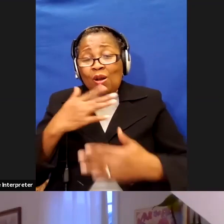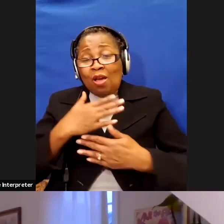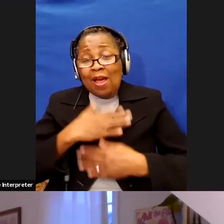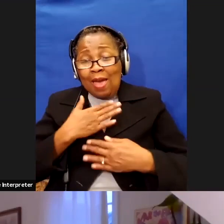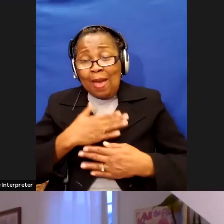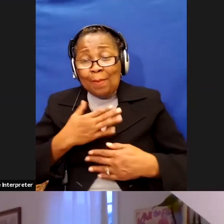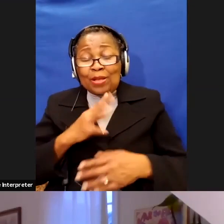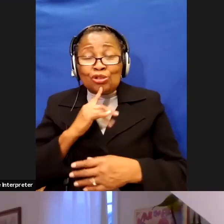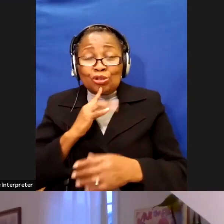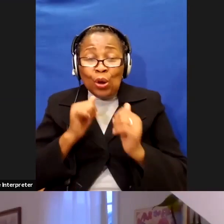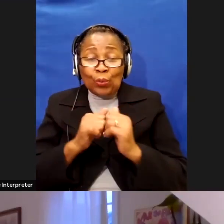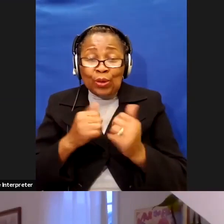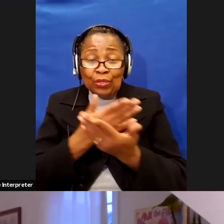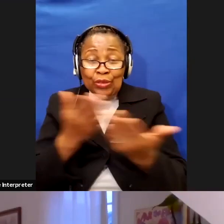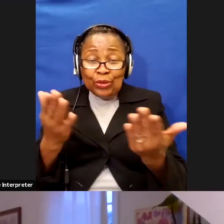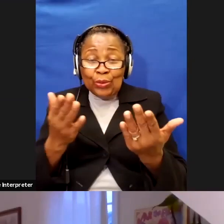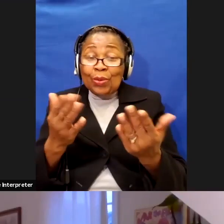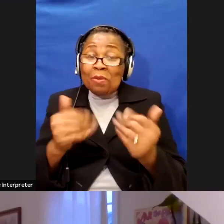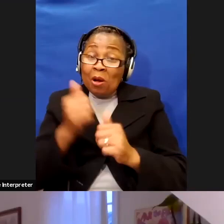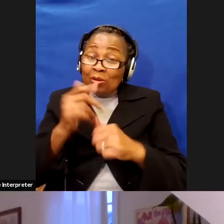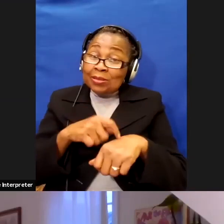to you, and it's usually free.